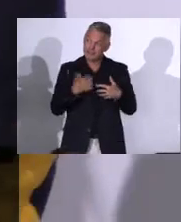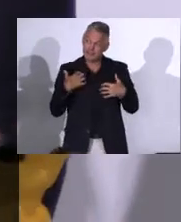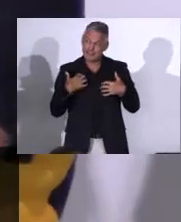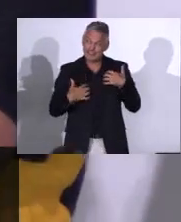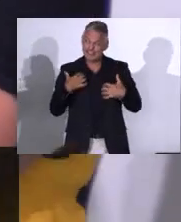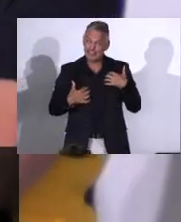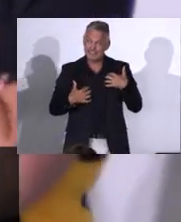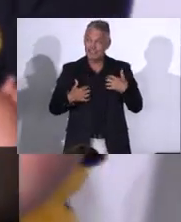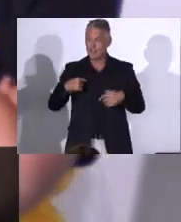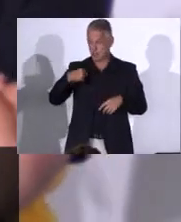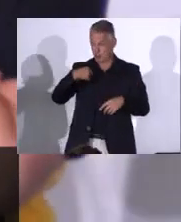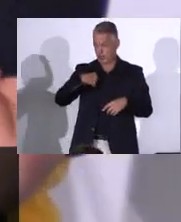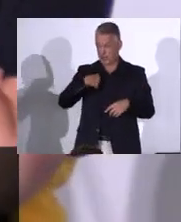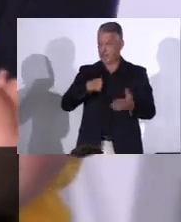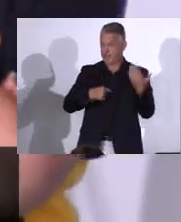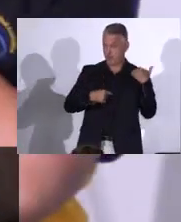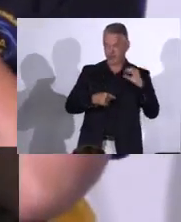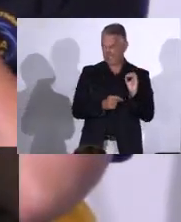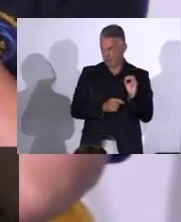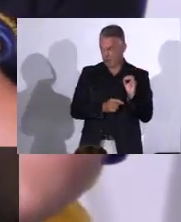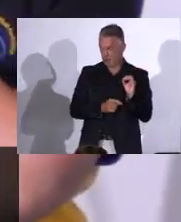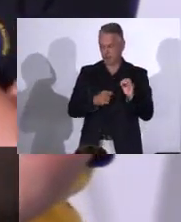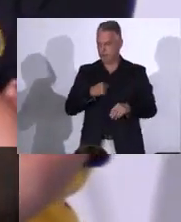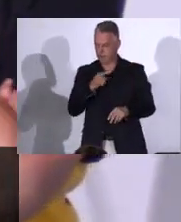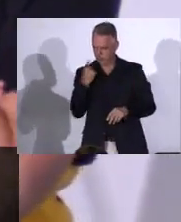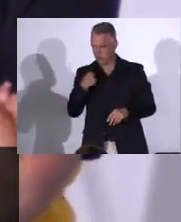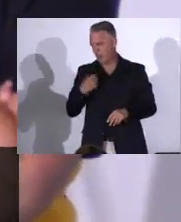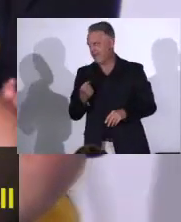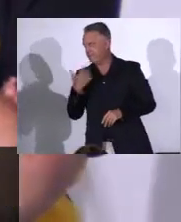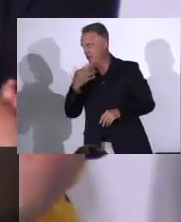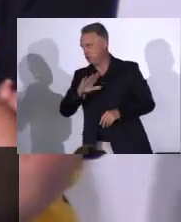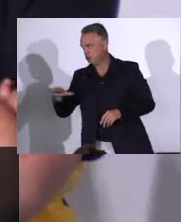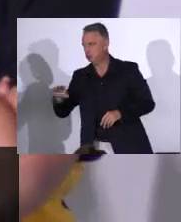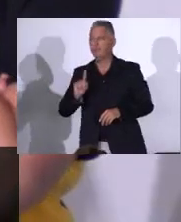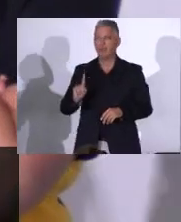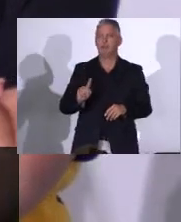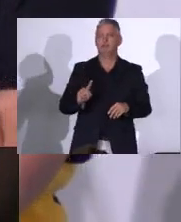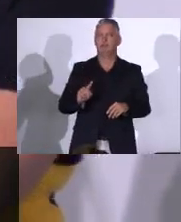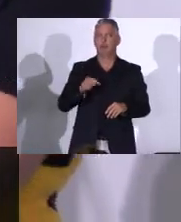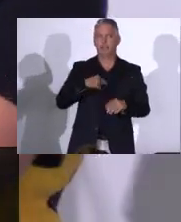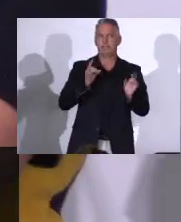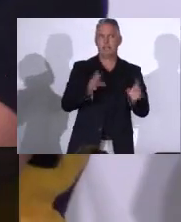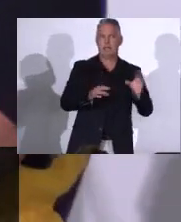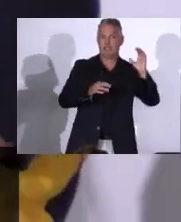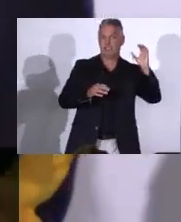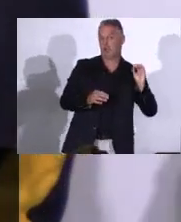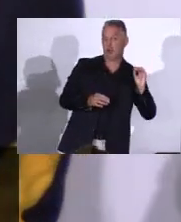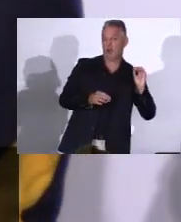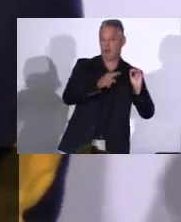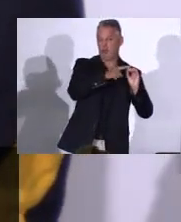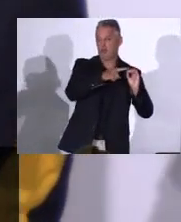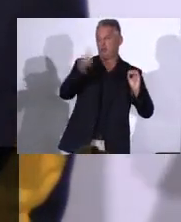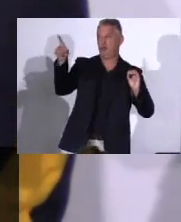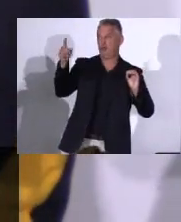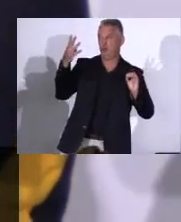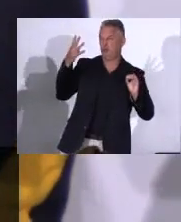from naught participants, well, tell a lie, our five children, but we've grown to about